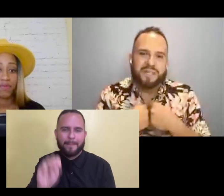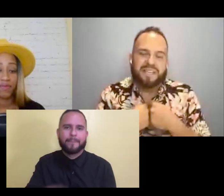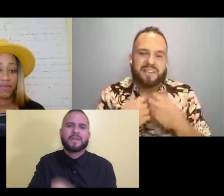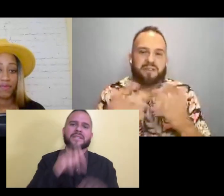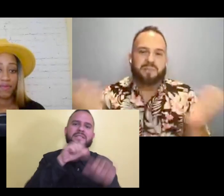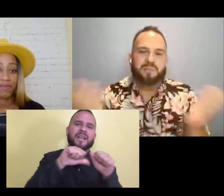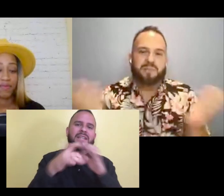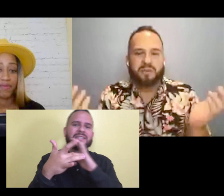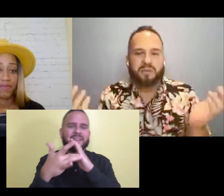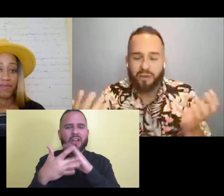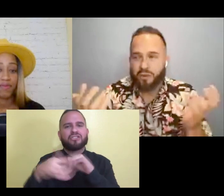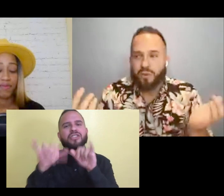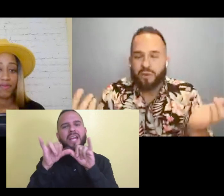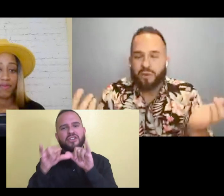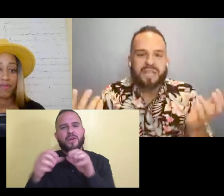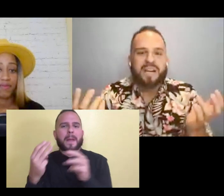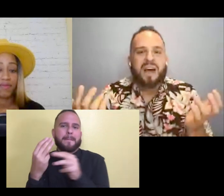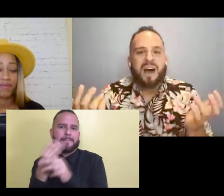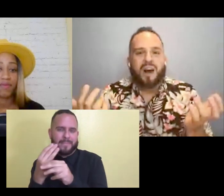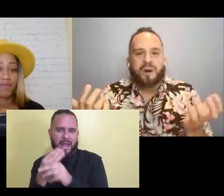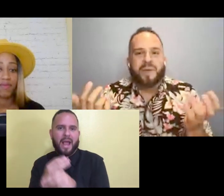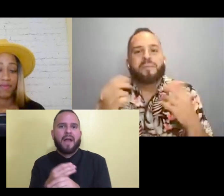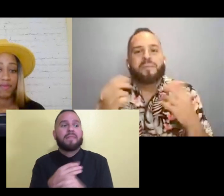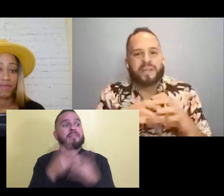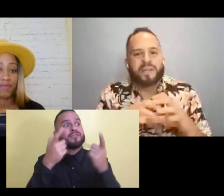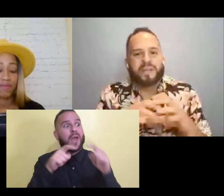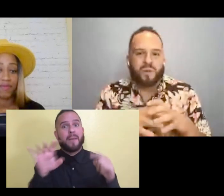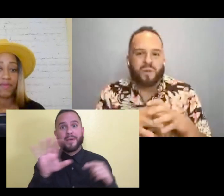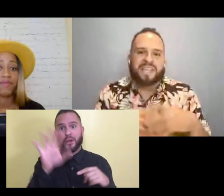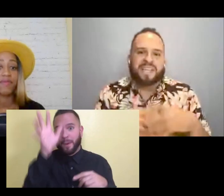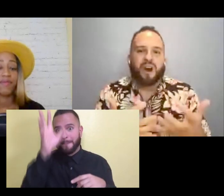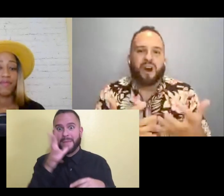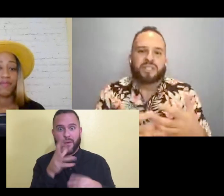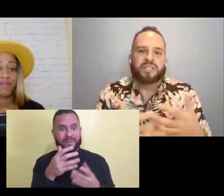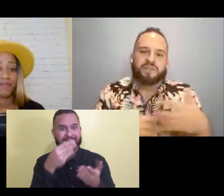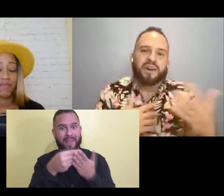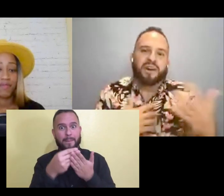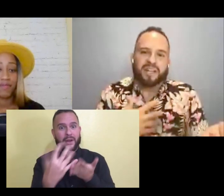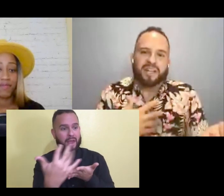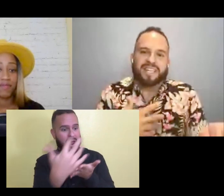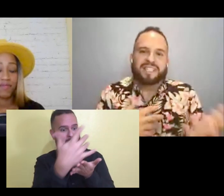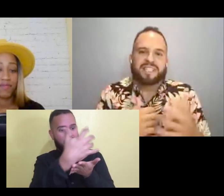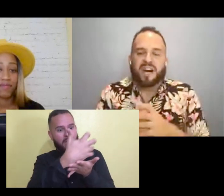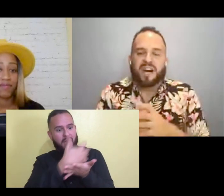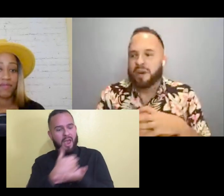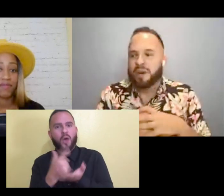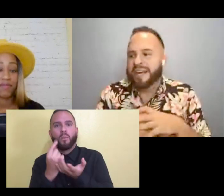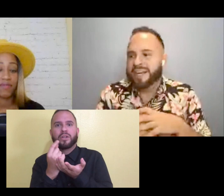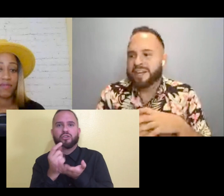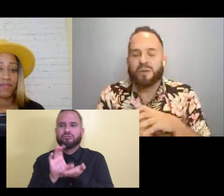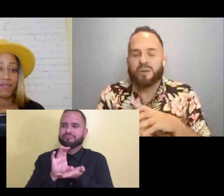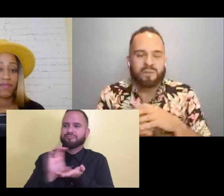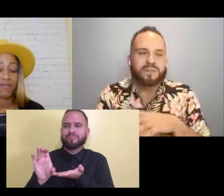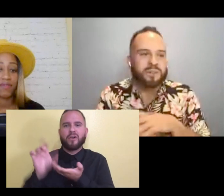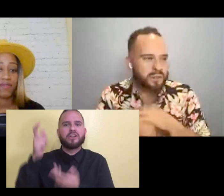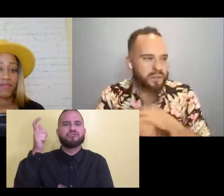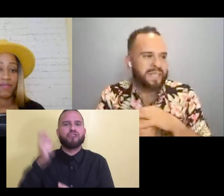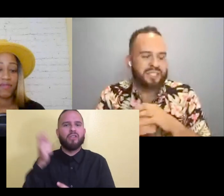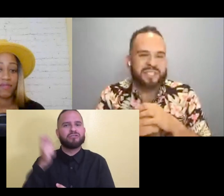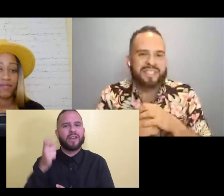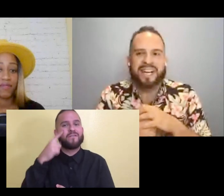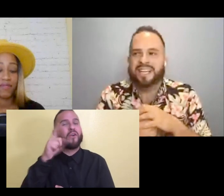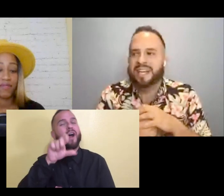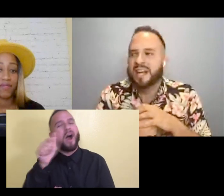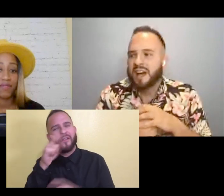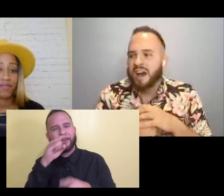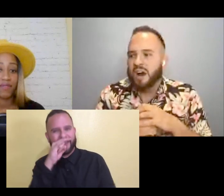started receiving from people from all over the world, and put it towards a scholarship for other kids. And her mom was super sweet.